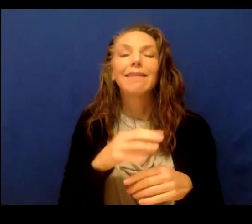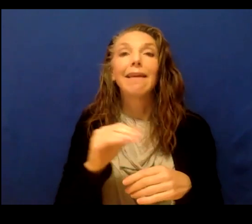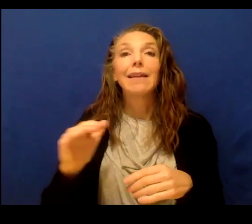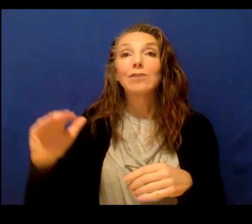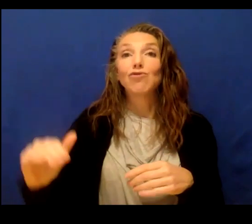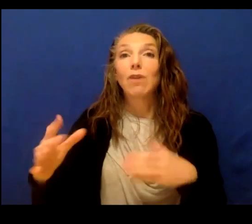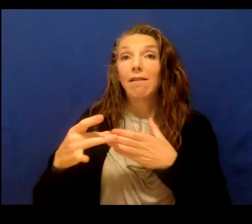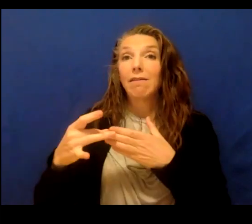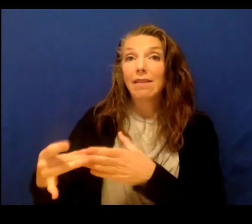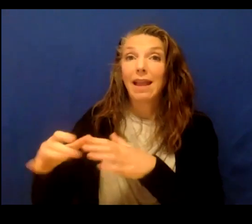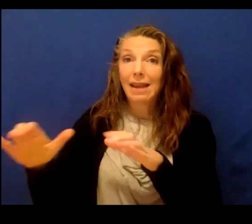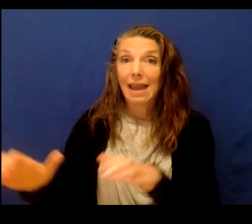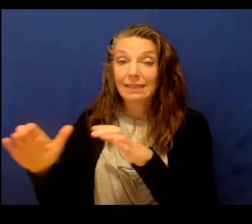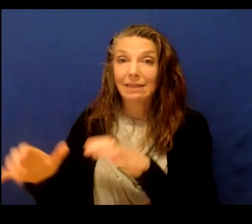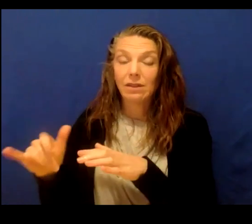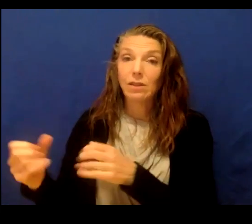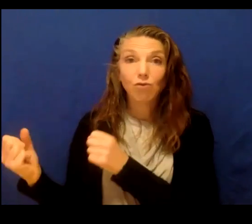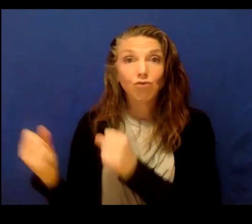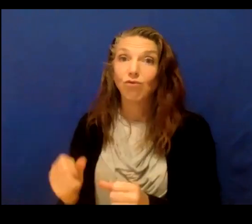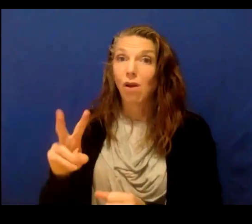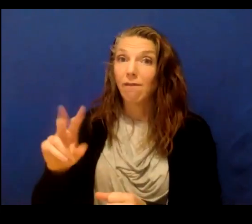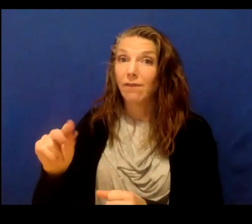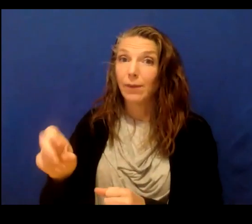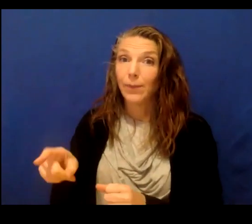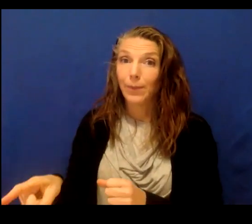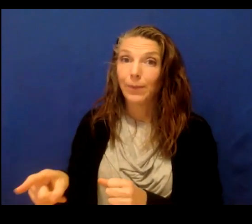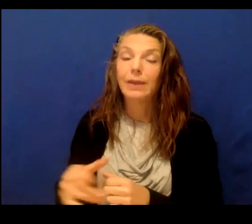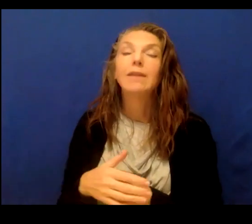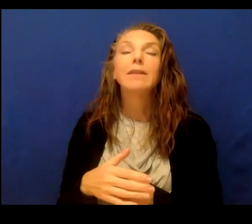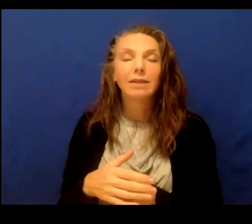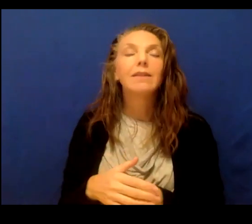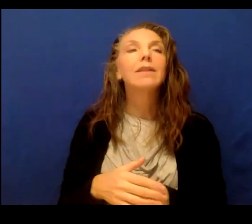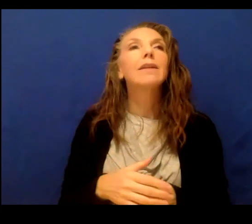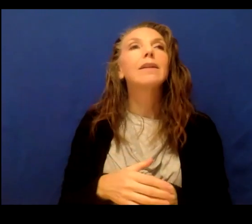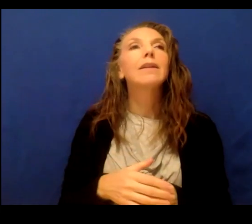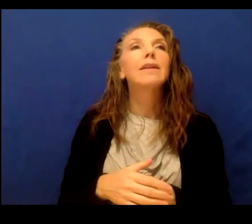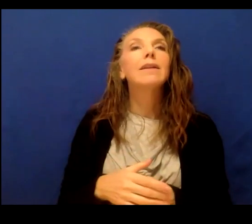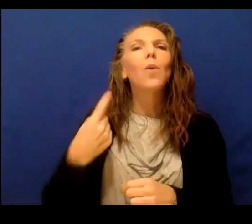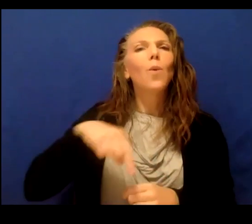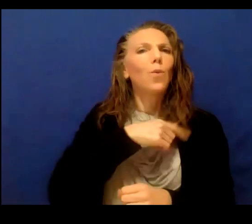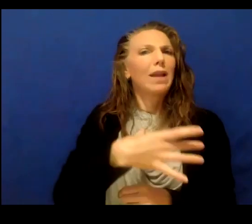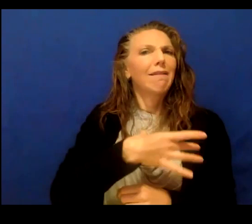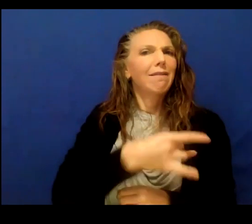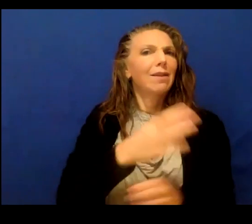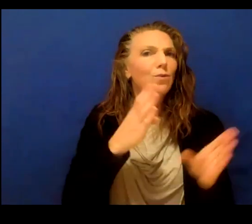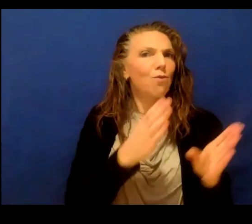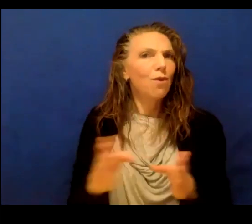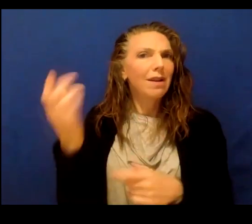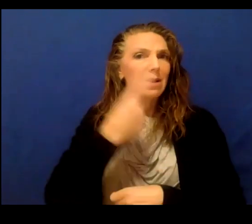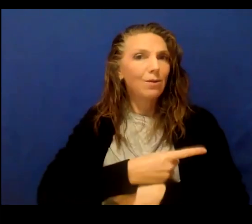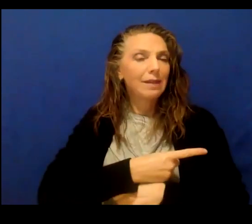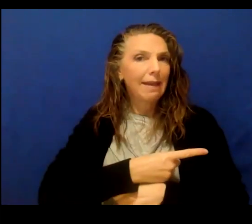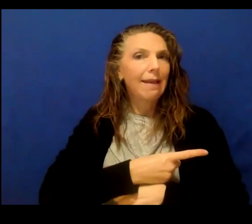child-led as being a really strong value here still in a moment. But we like to organize or at least think about the day in this